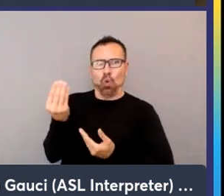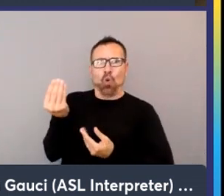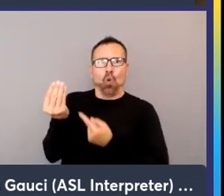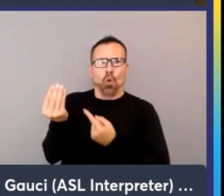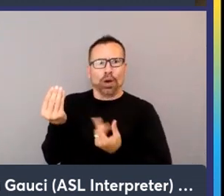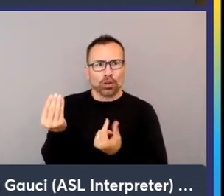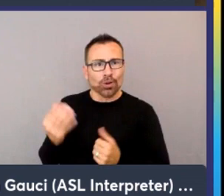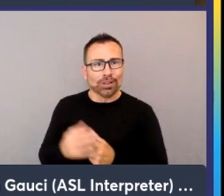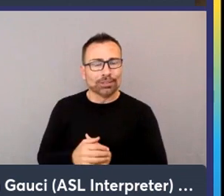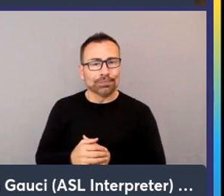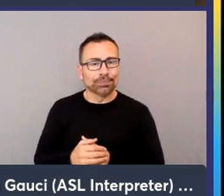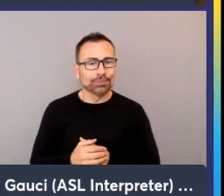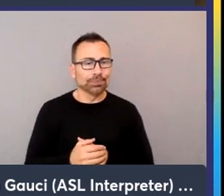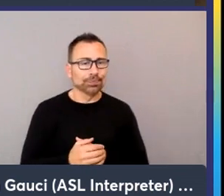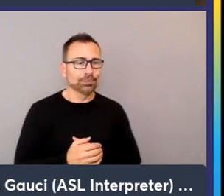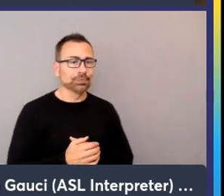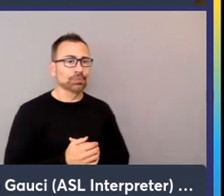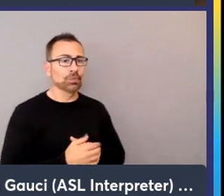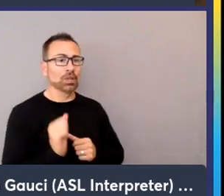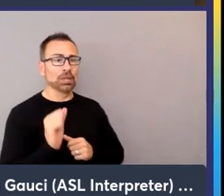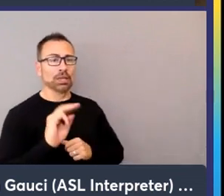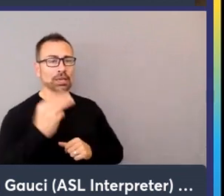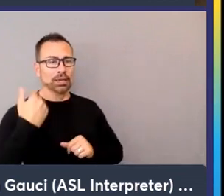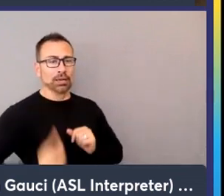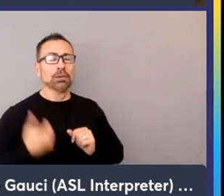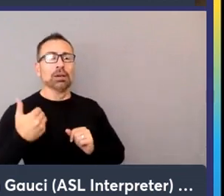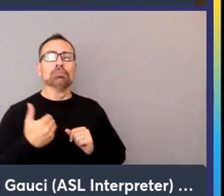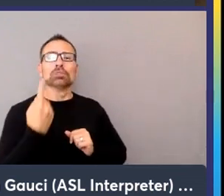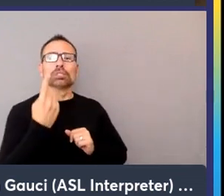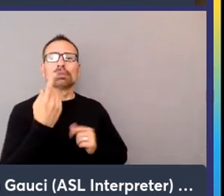The key thing that happens in any text-based search,